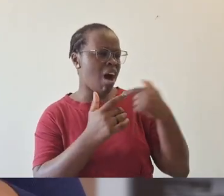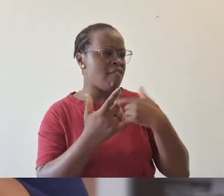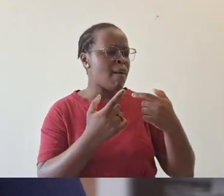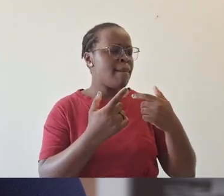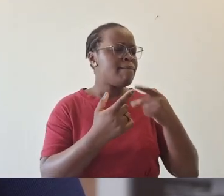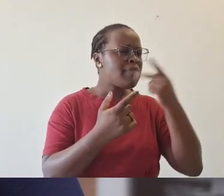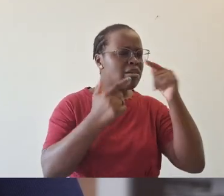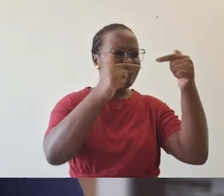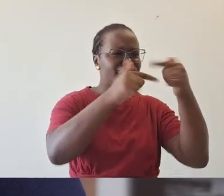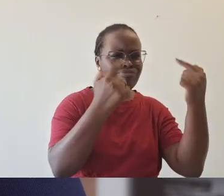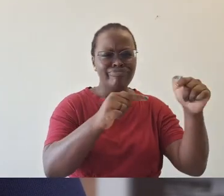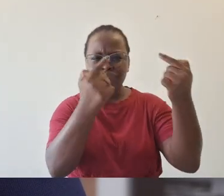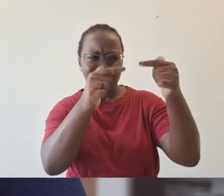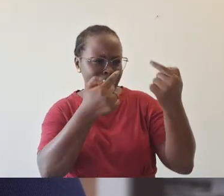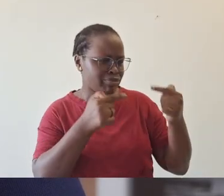different